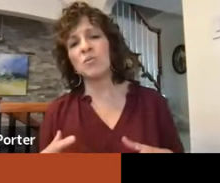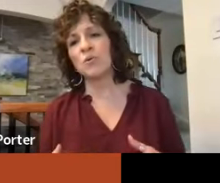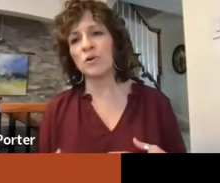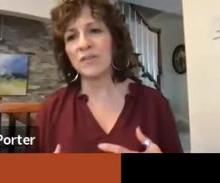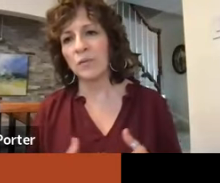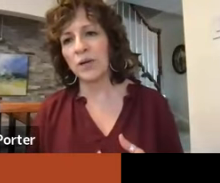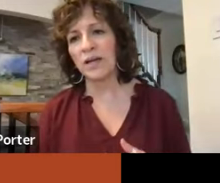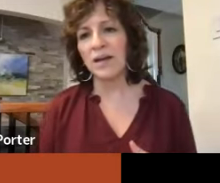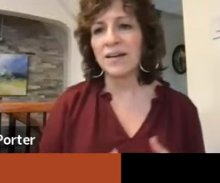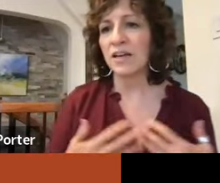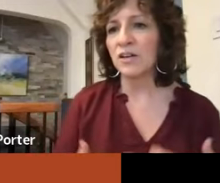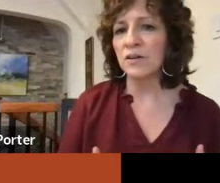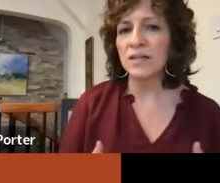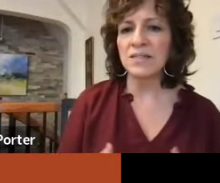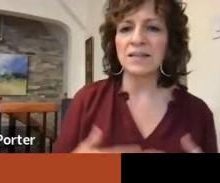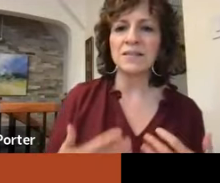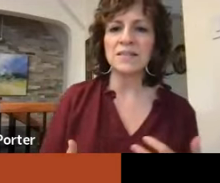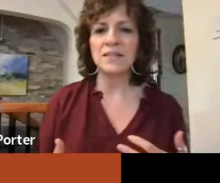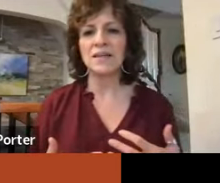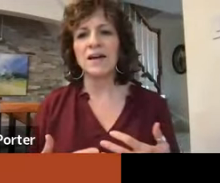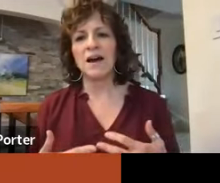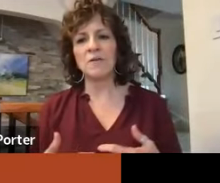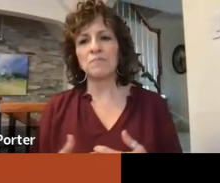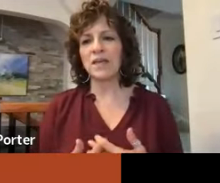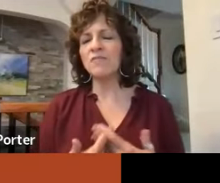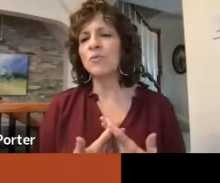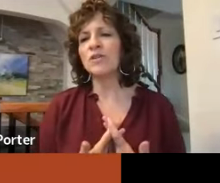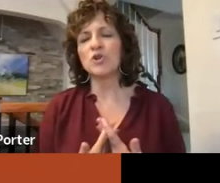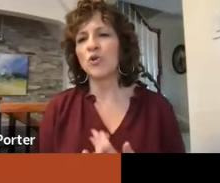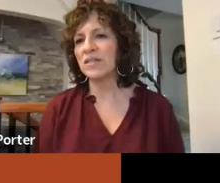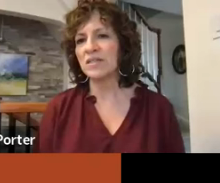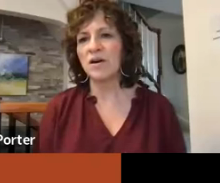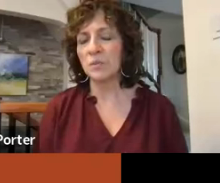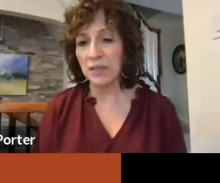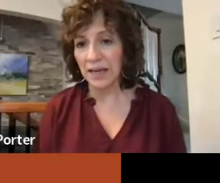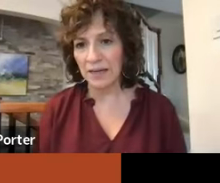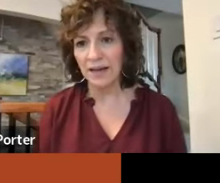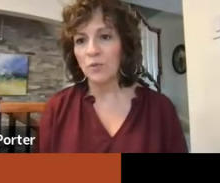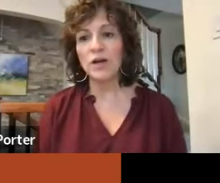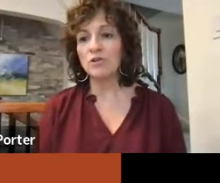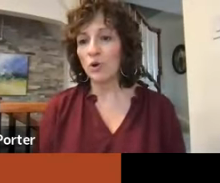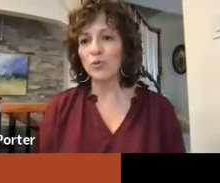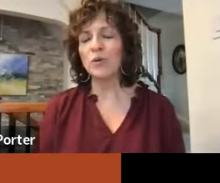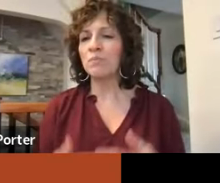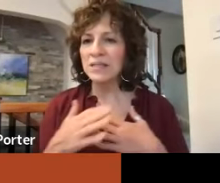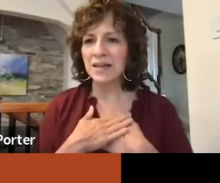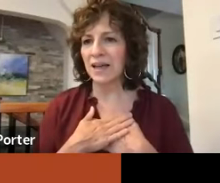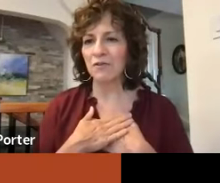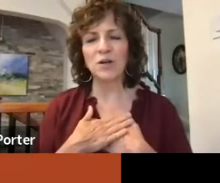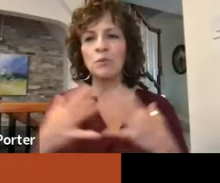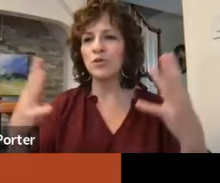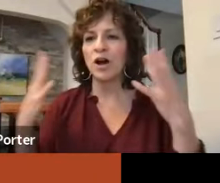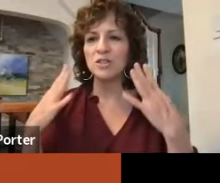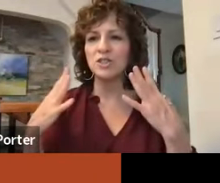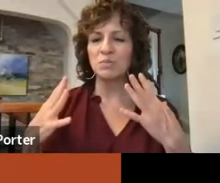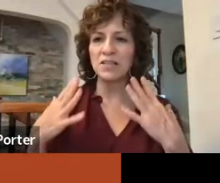is so important that we get curious and listen. Even when there's a crisis on a plane, we are told we must take care,